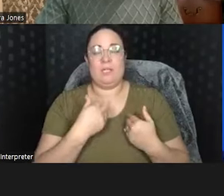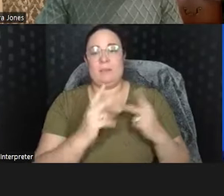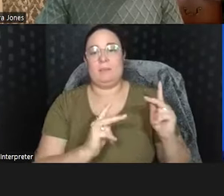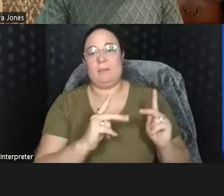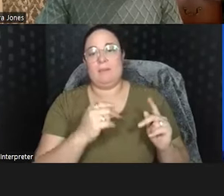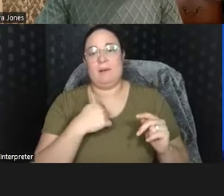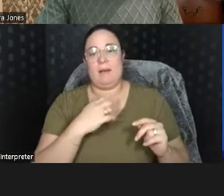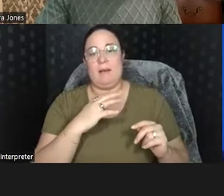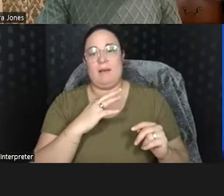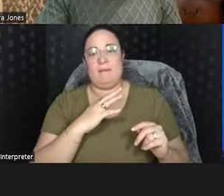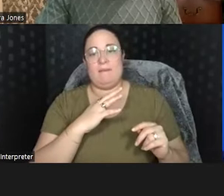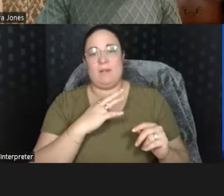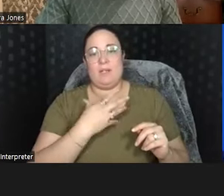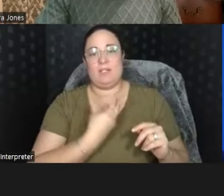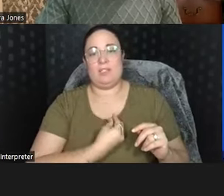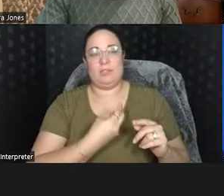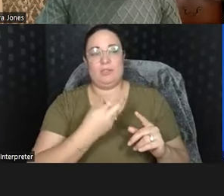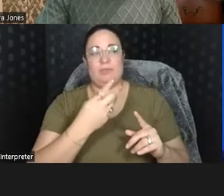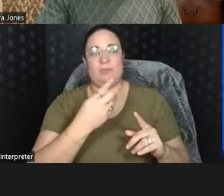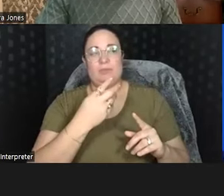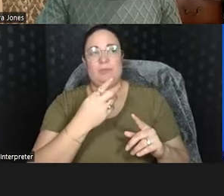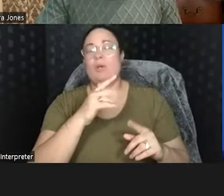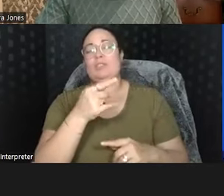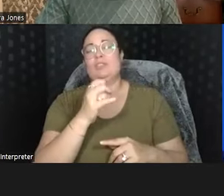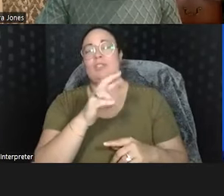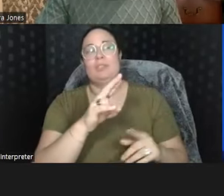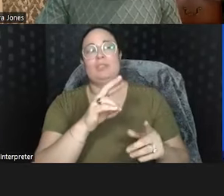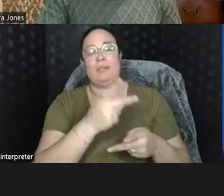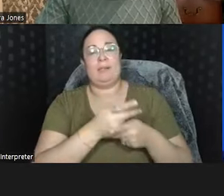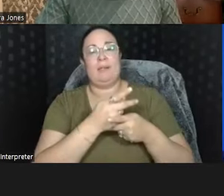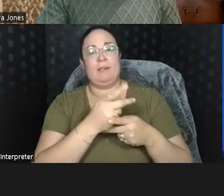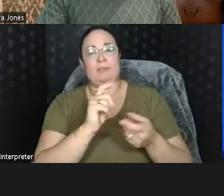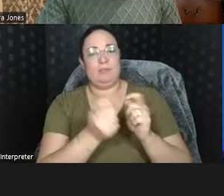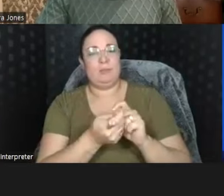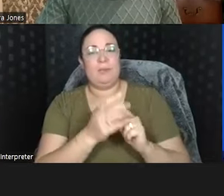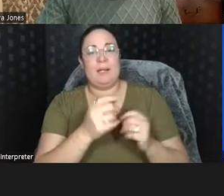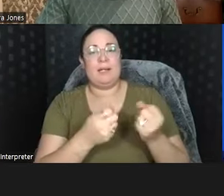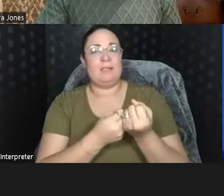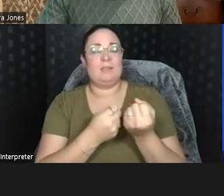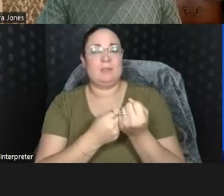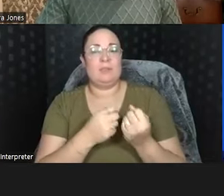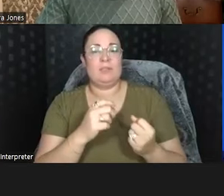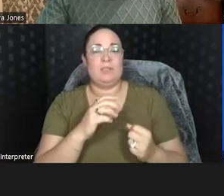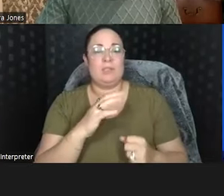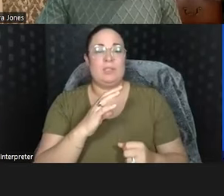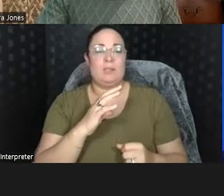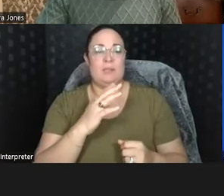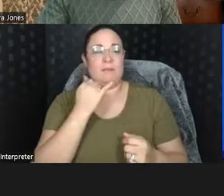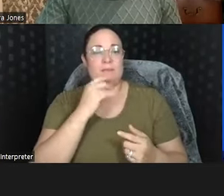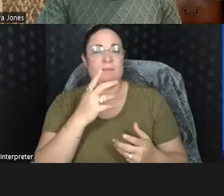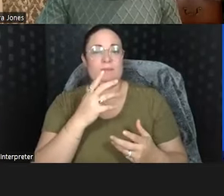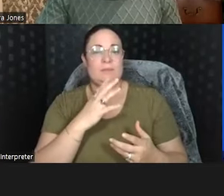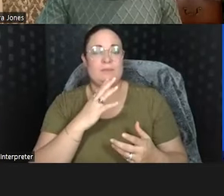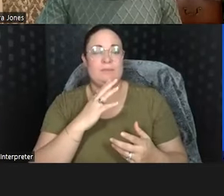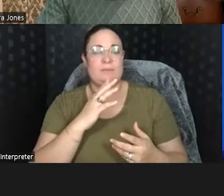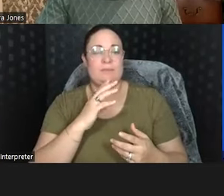to gender-affirming care, and also these different ramifications for providers that facilitate gender-affirming care. And that really is one of